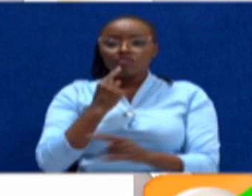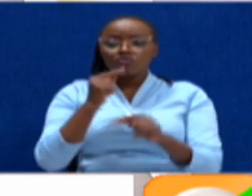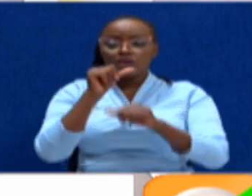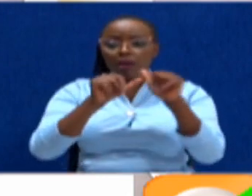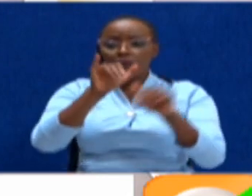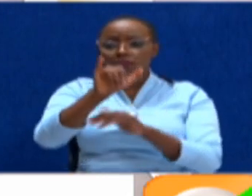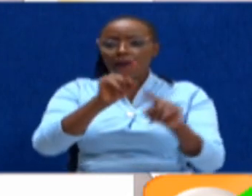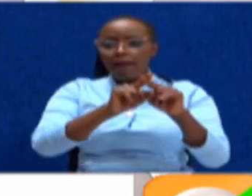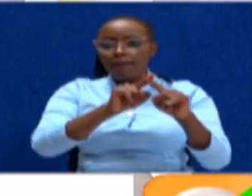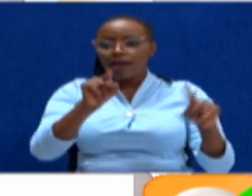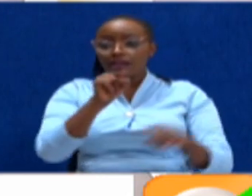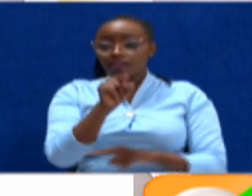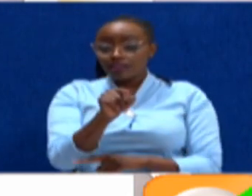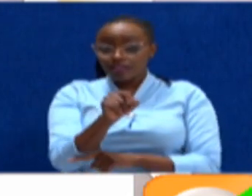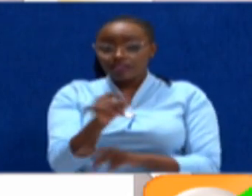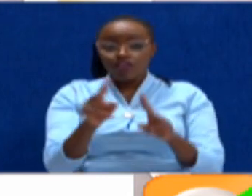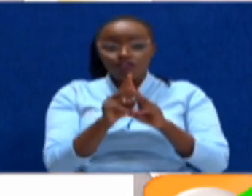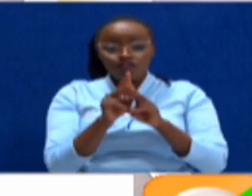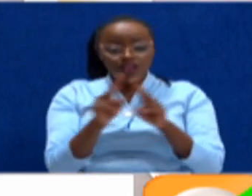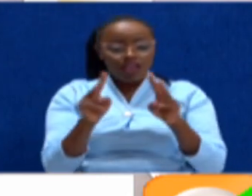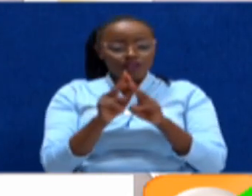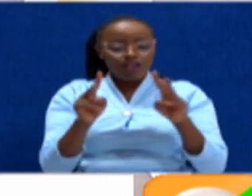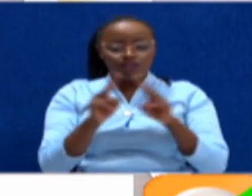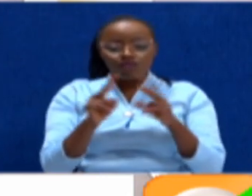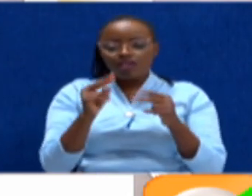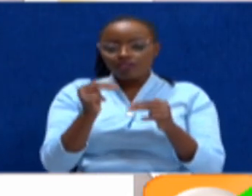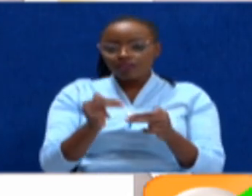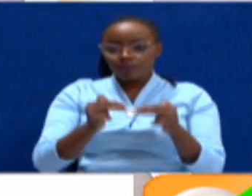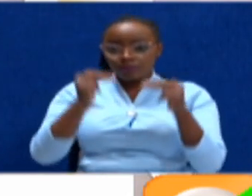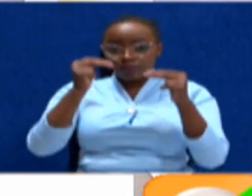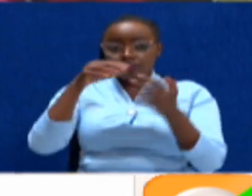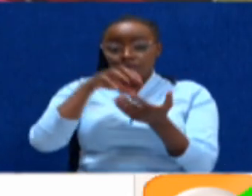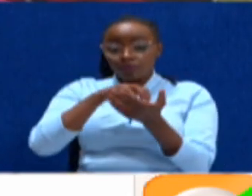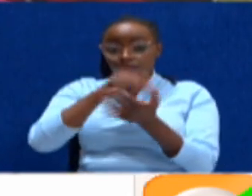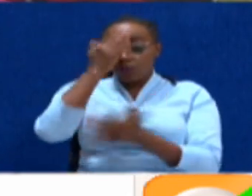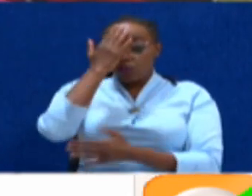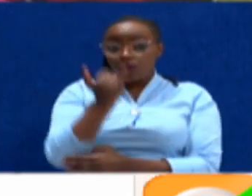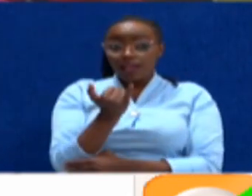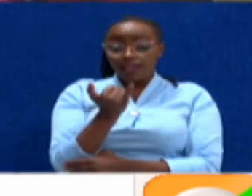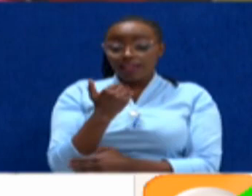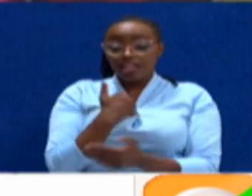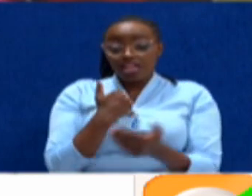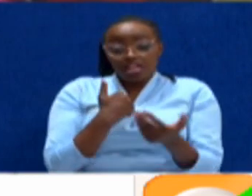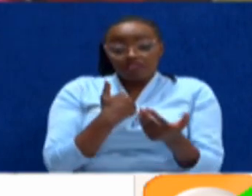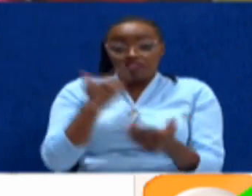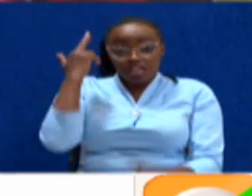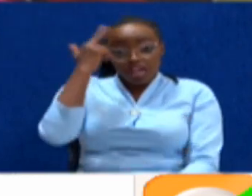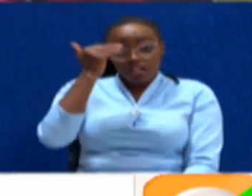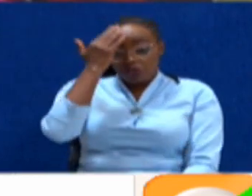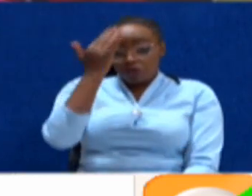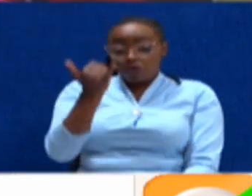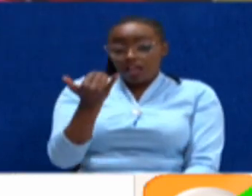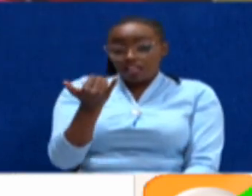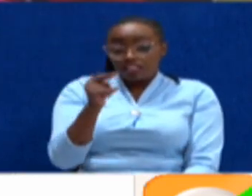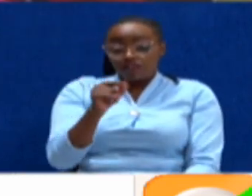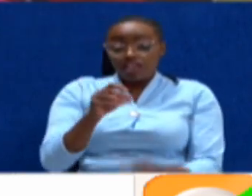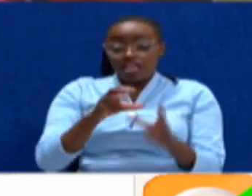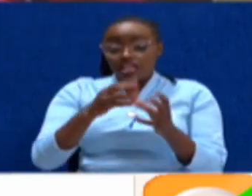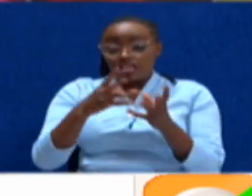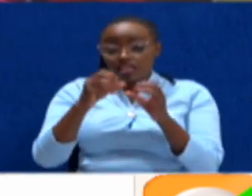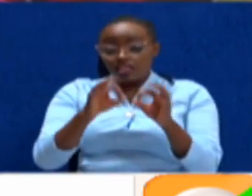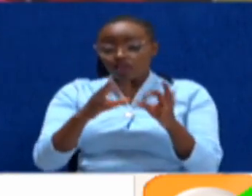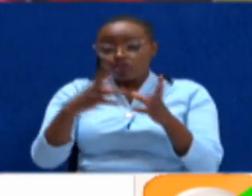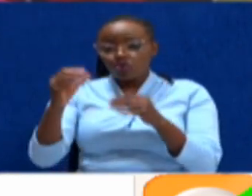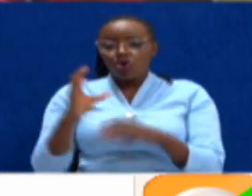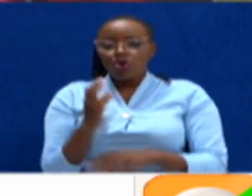that, but that was a very high stakes affair. Because there is a reason. If it goes to the committee, it